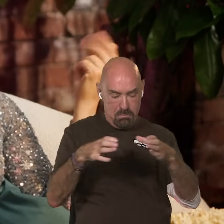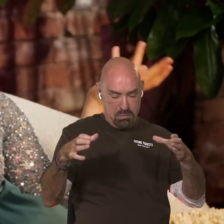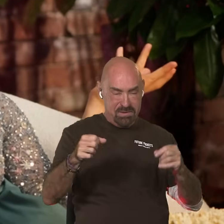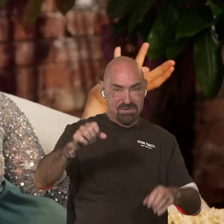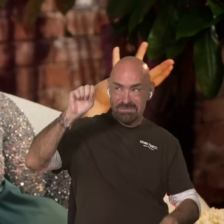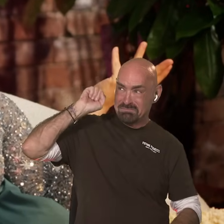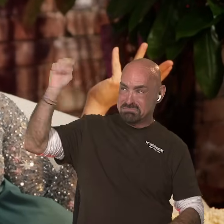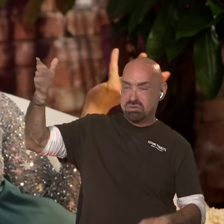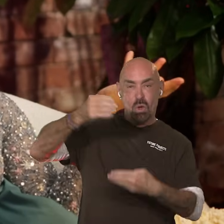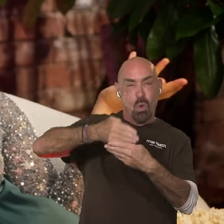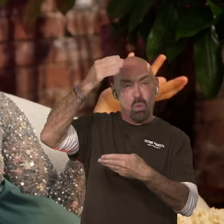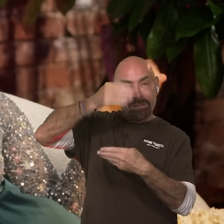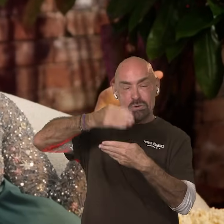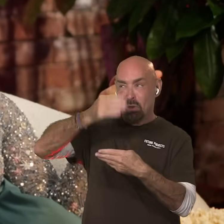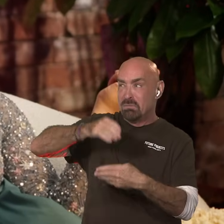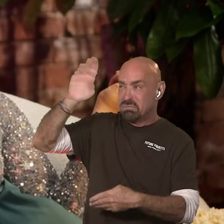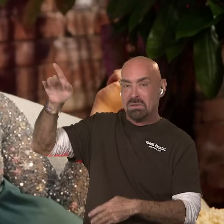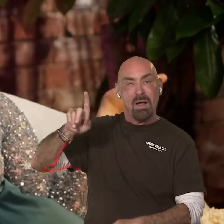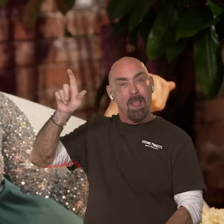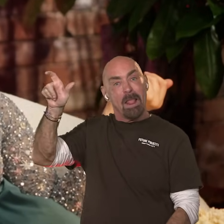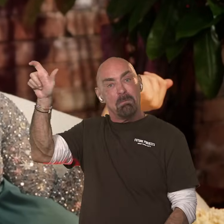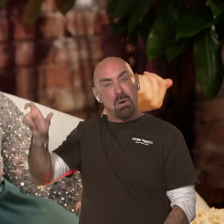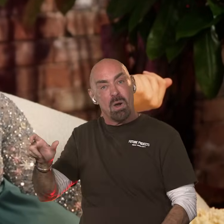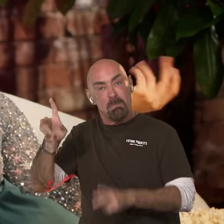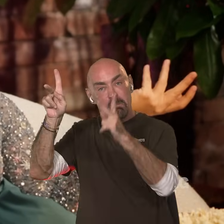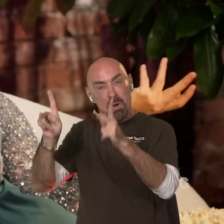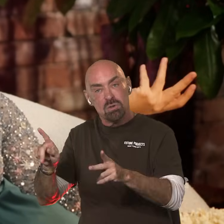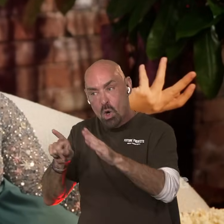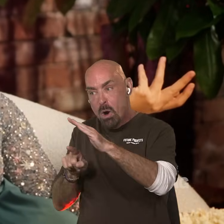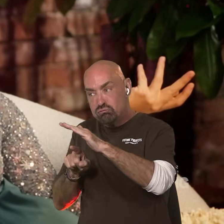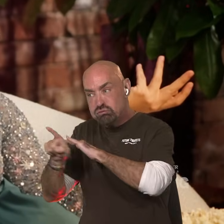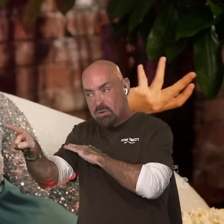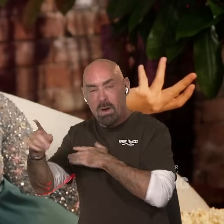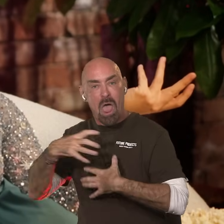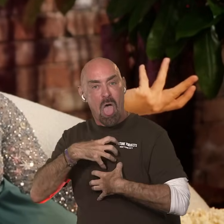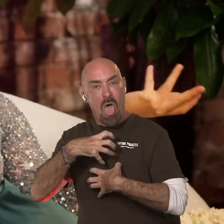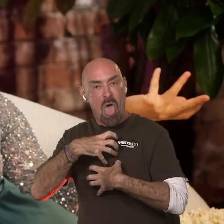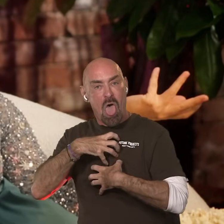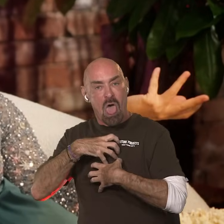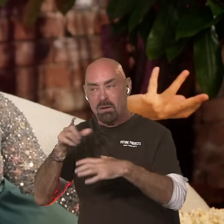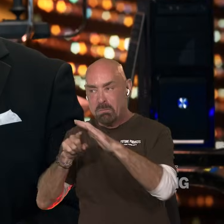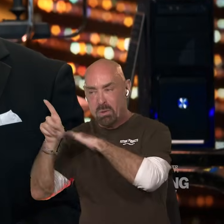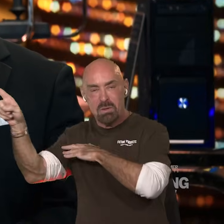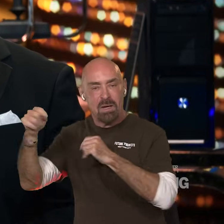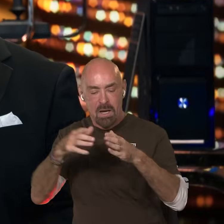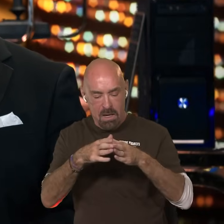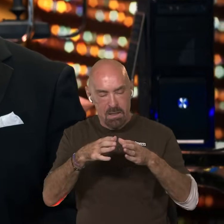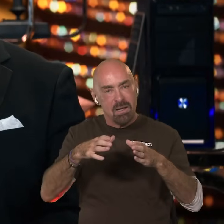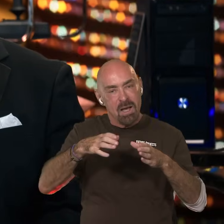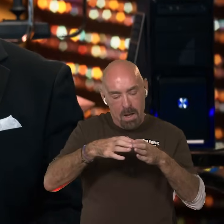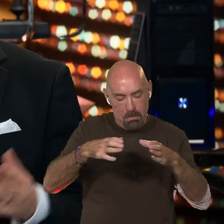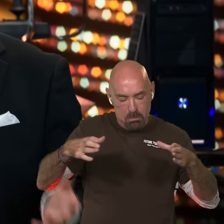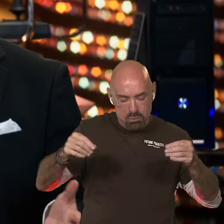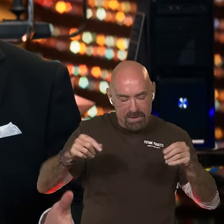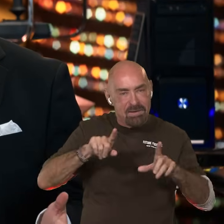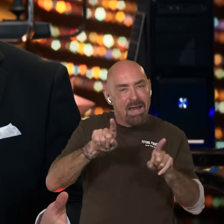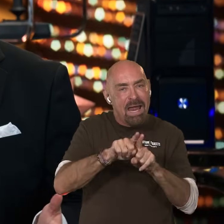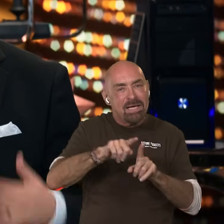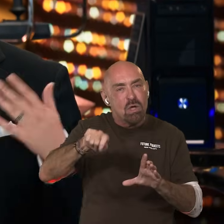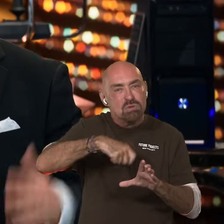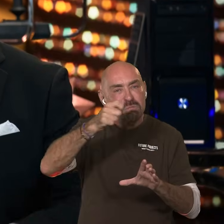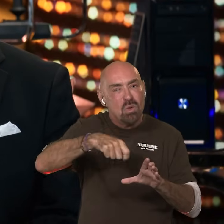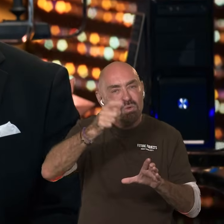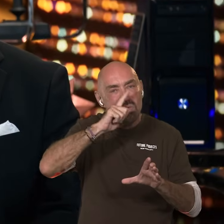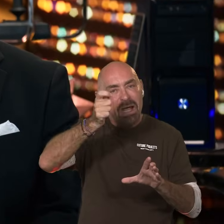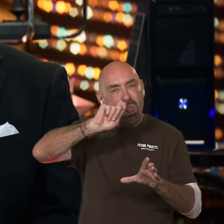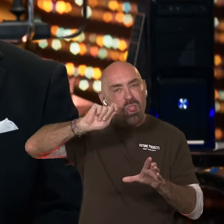this brick through my front window and whoever was knocking runs away in terror. Bricks, they're like spoons you can throw. I feel like I'm really starting to get you,